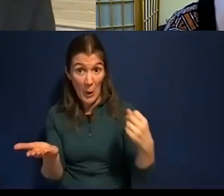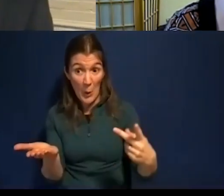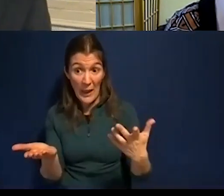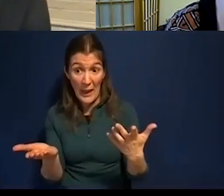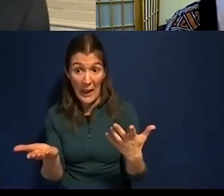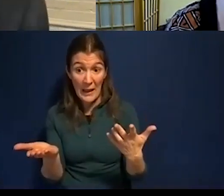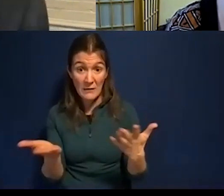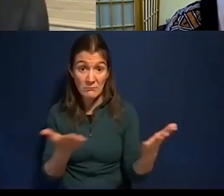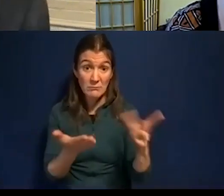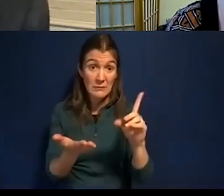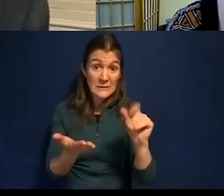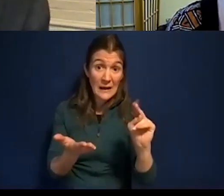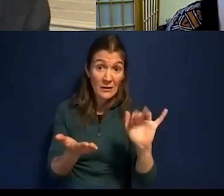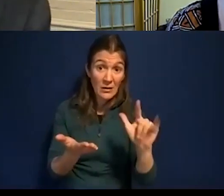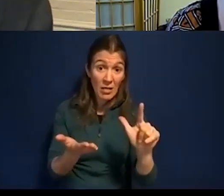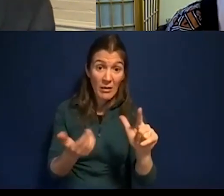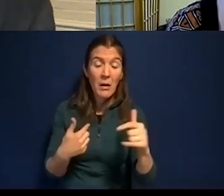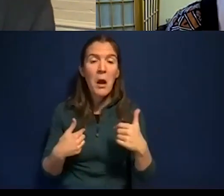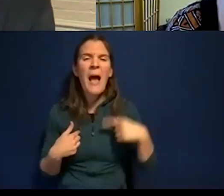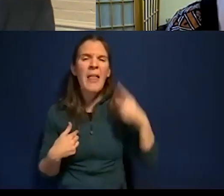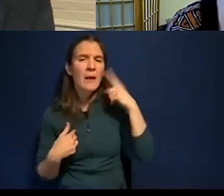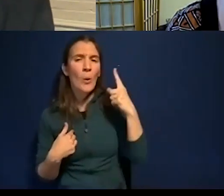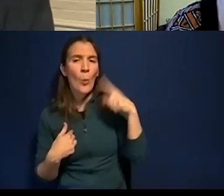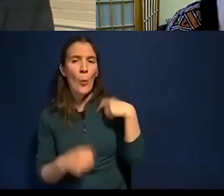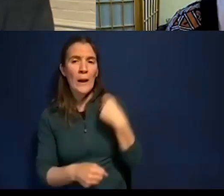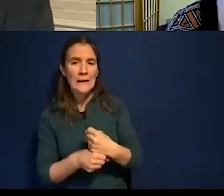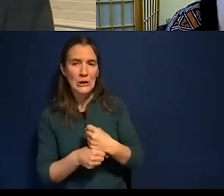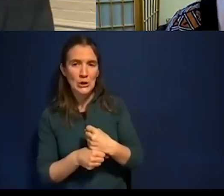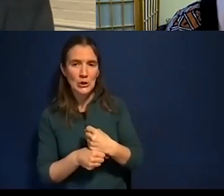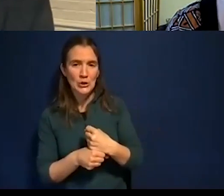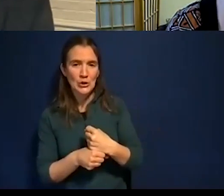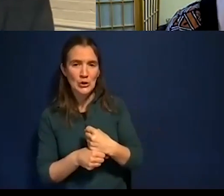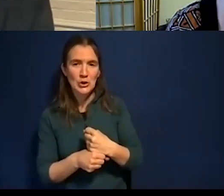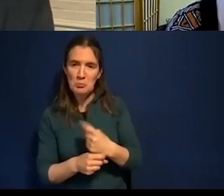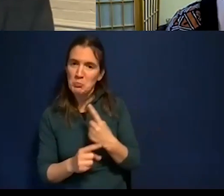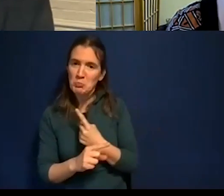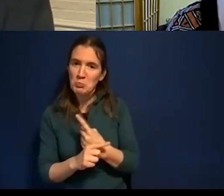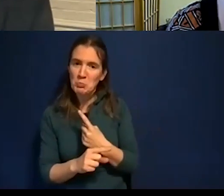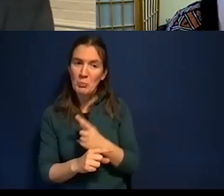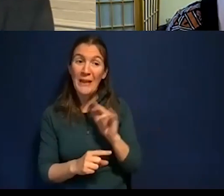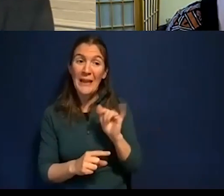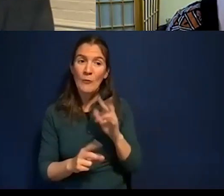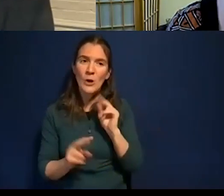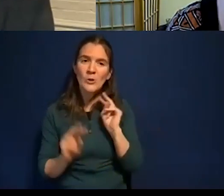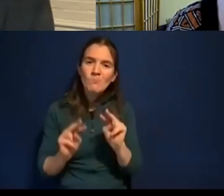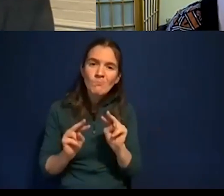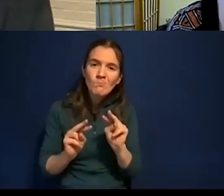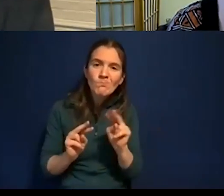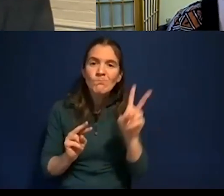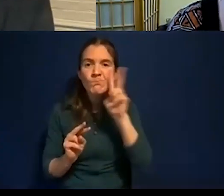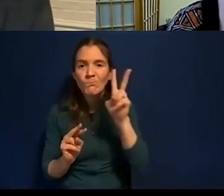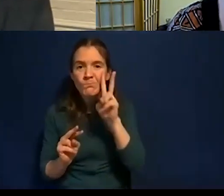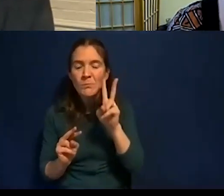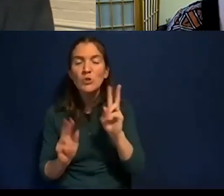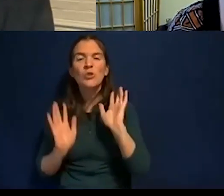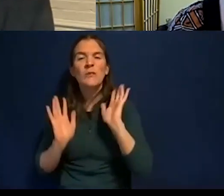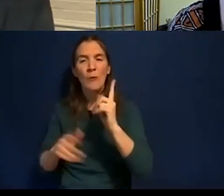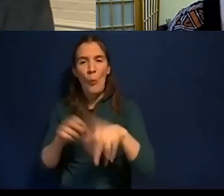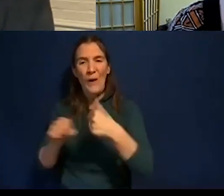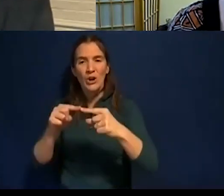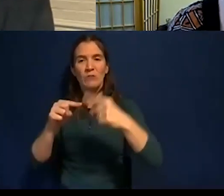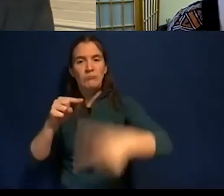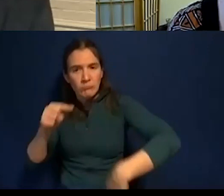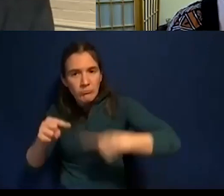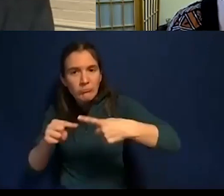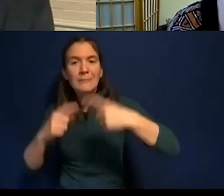What do you think, Dan? I mean, I think 1 year is completely appropriate. If we're going to reassess it, let's have it sit for its season. Let's